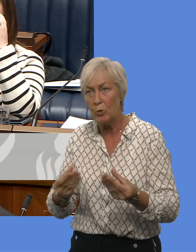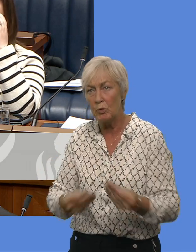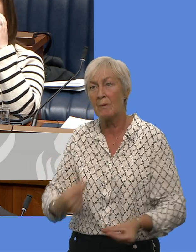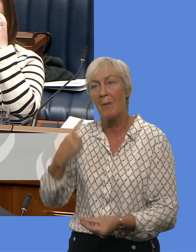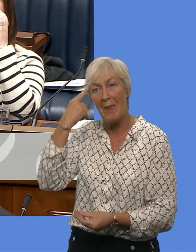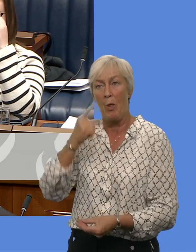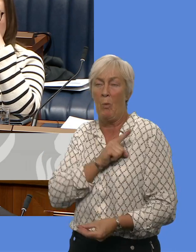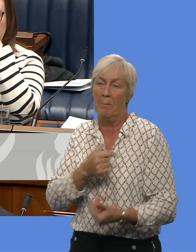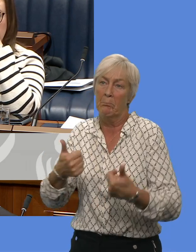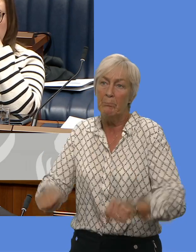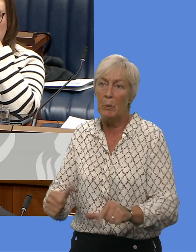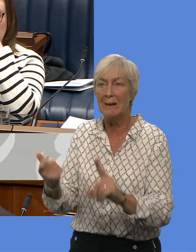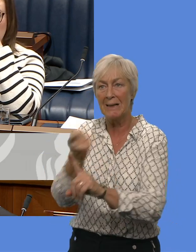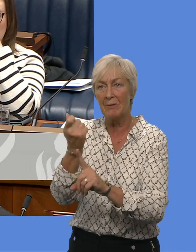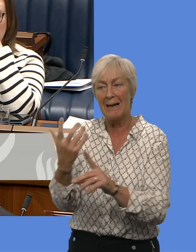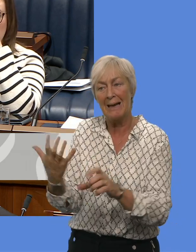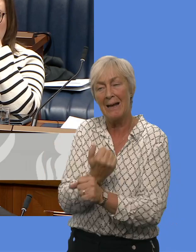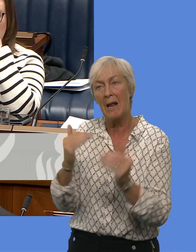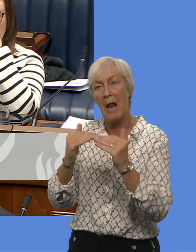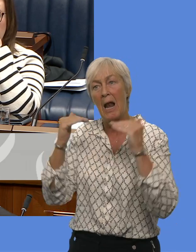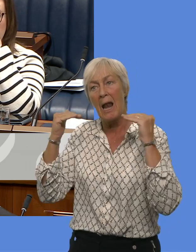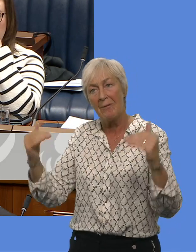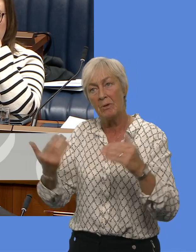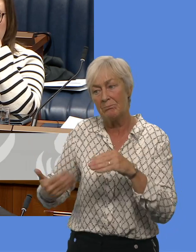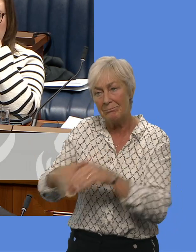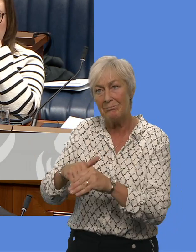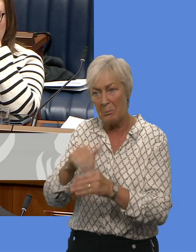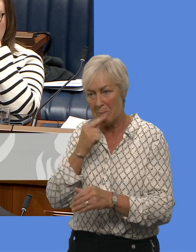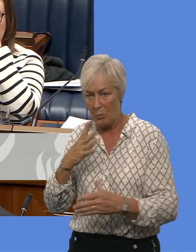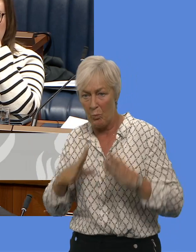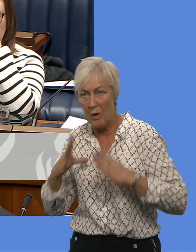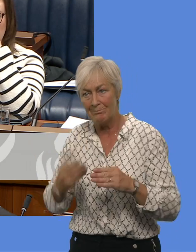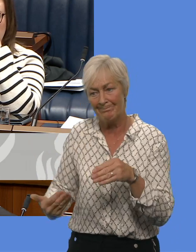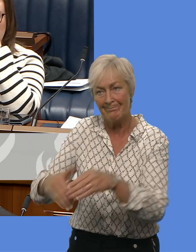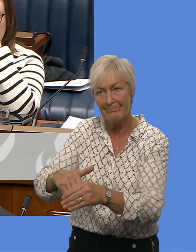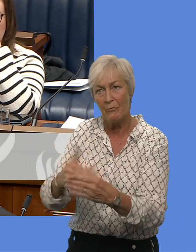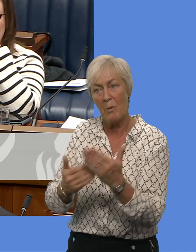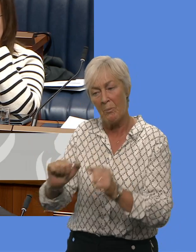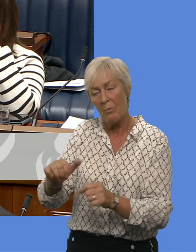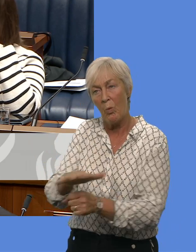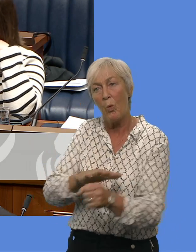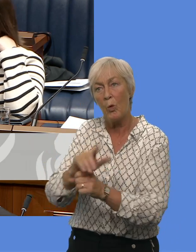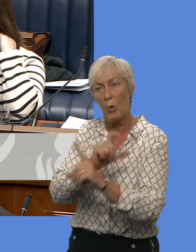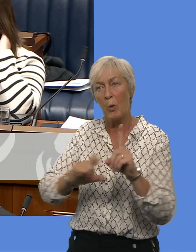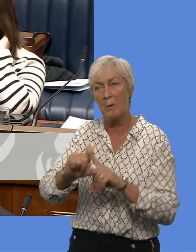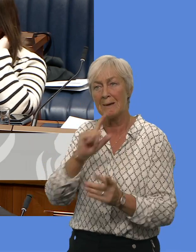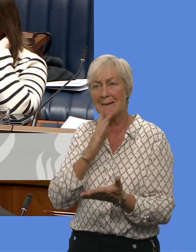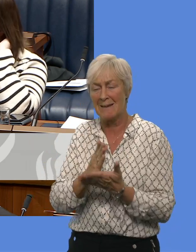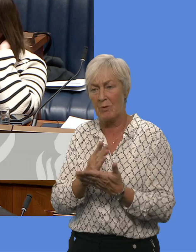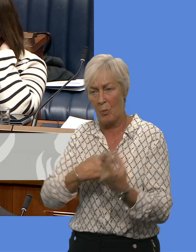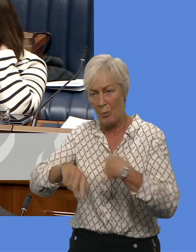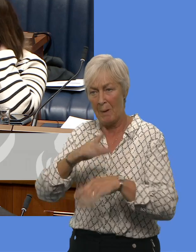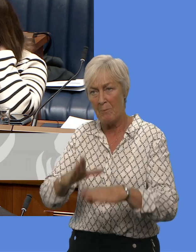it has been so successful in getting that level of buy-in and participation from the local community. So these are definitely lessons that we need